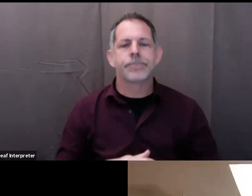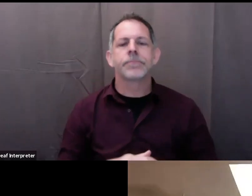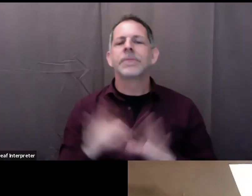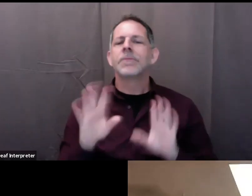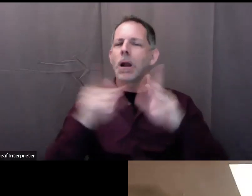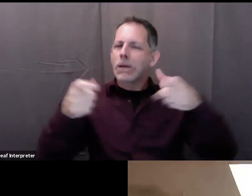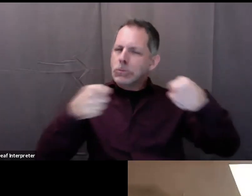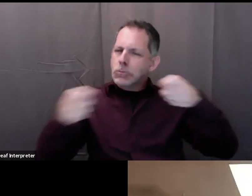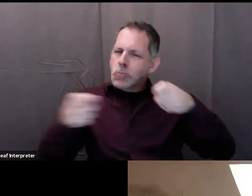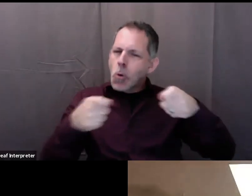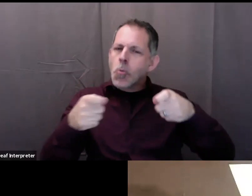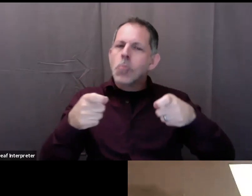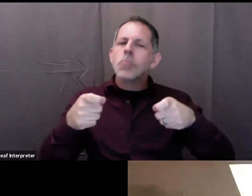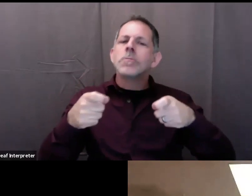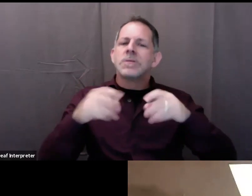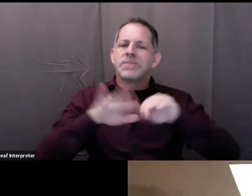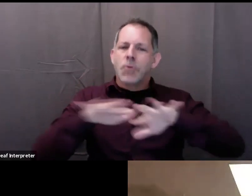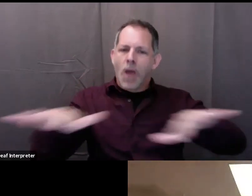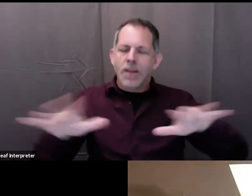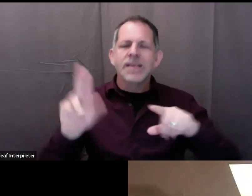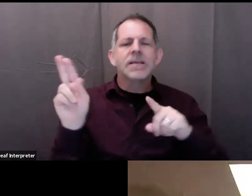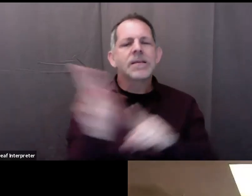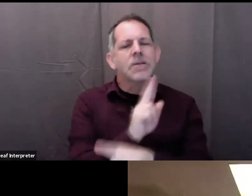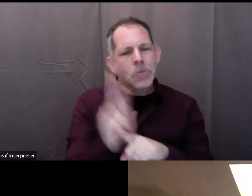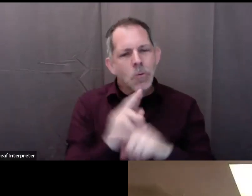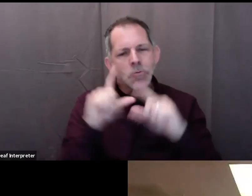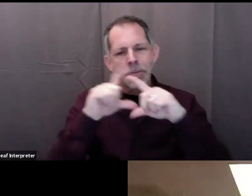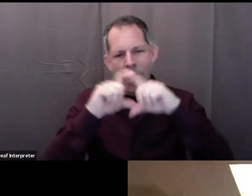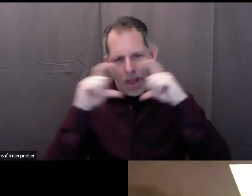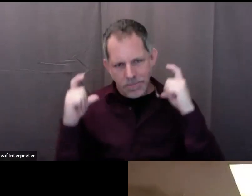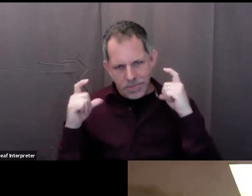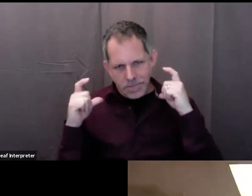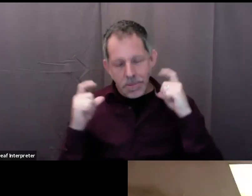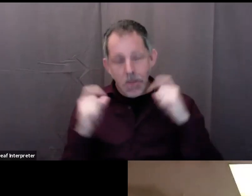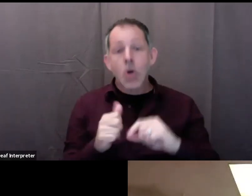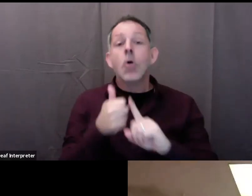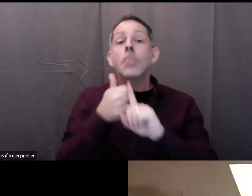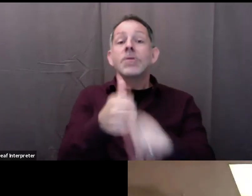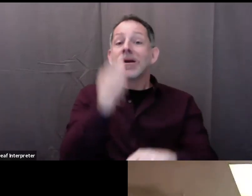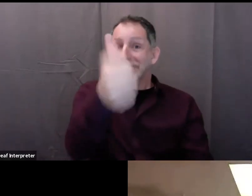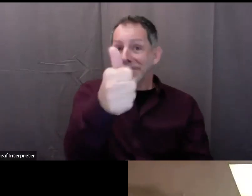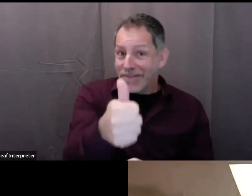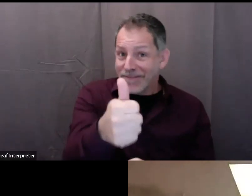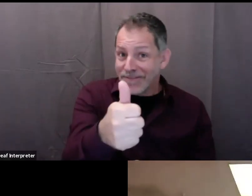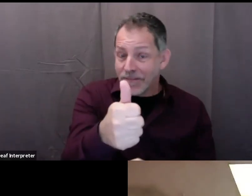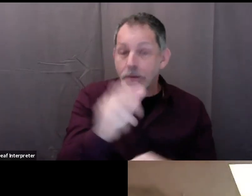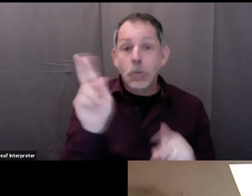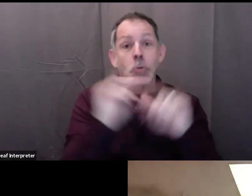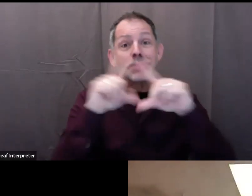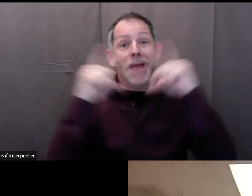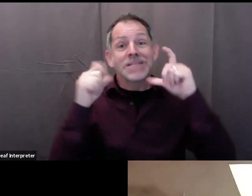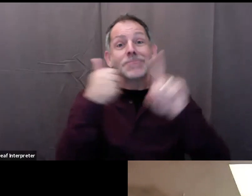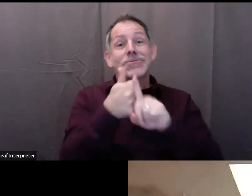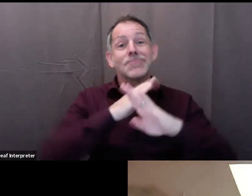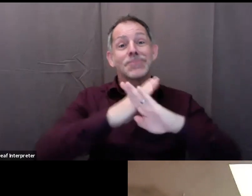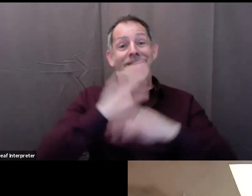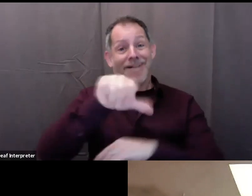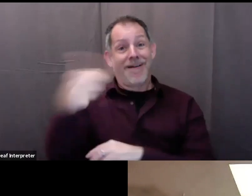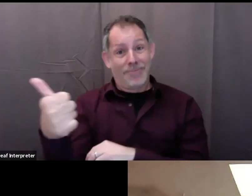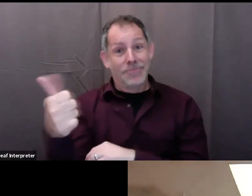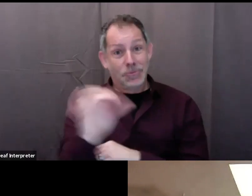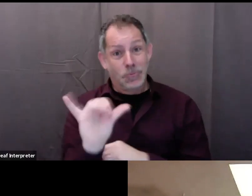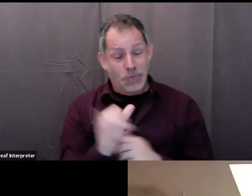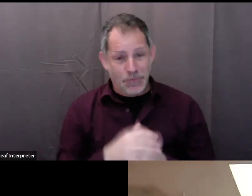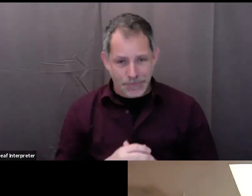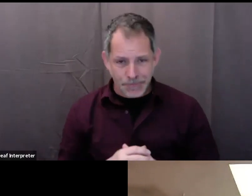do protect others, really do catch all those droplets and prevent creating clouds or sending droplets that land on things